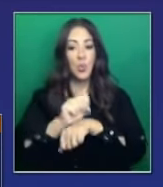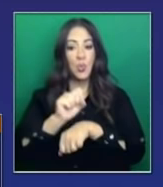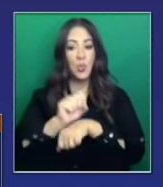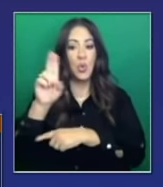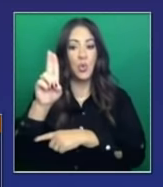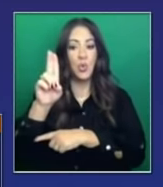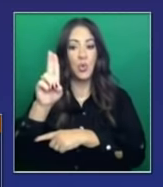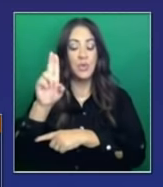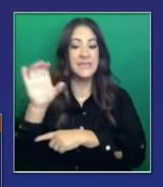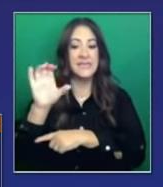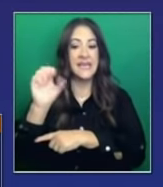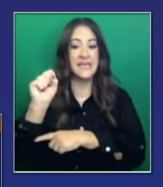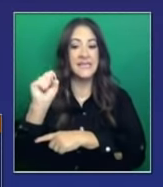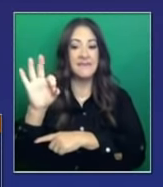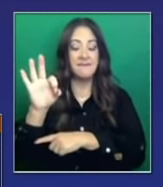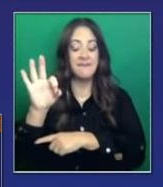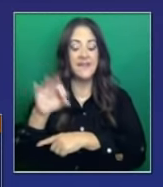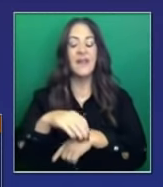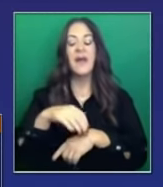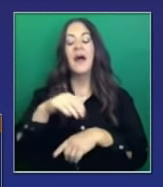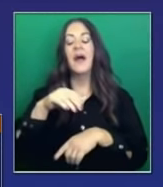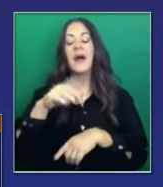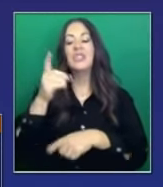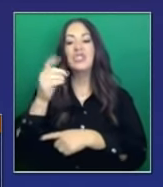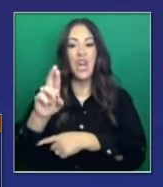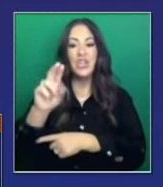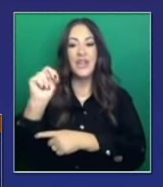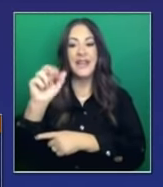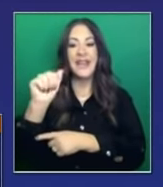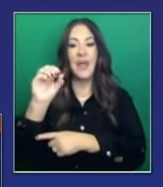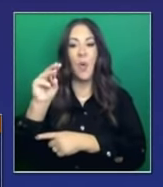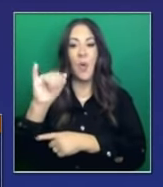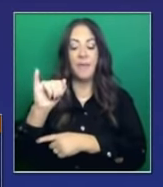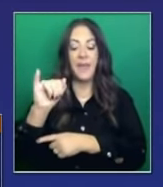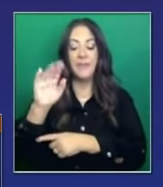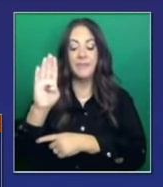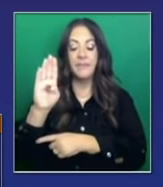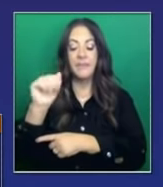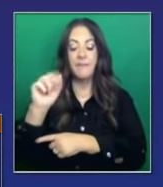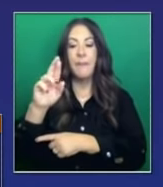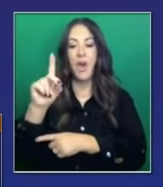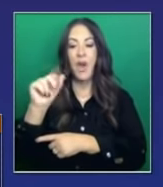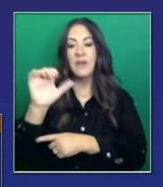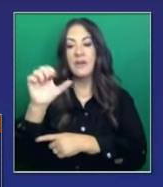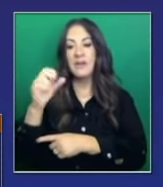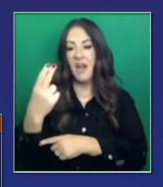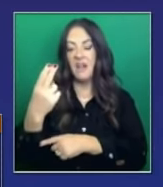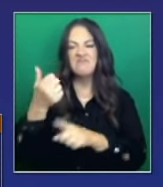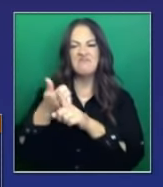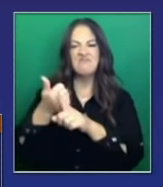Dr. Naomi Barak is a world-class UCSF pediatrician. She also happens to be one of the